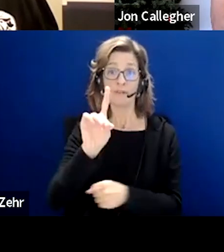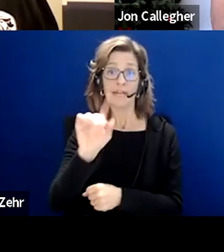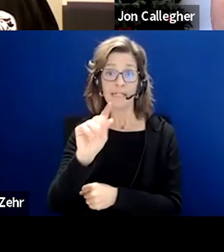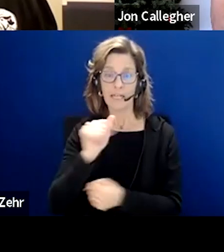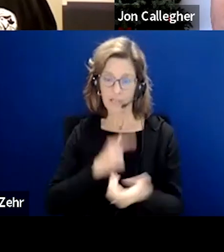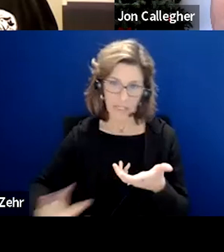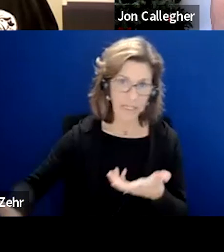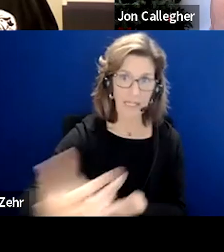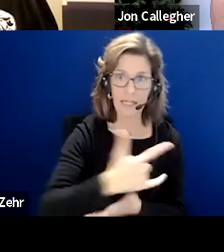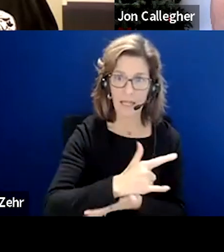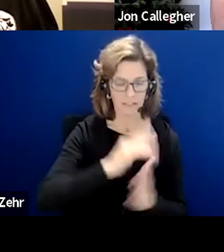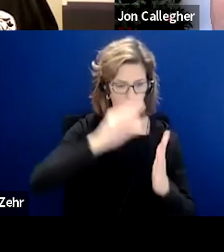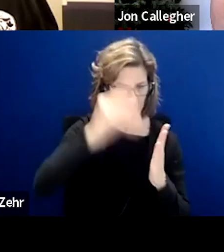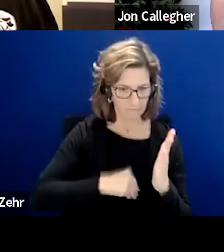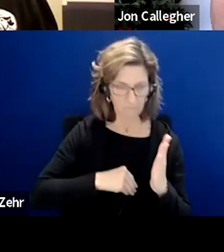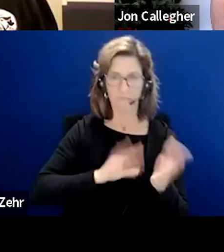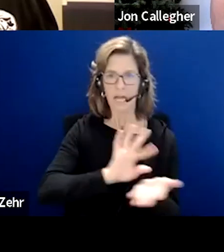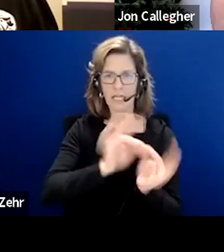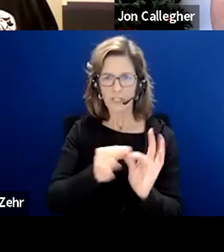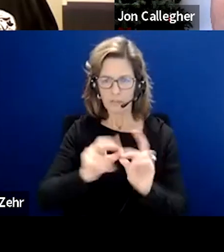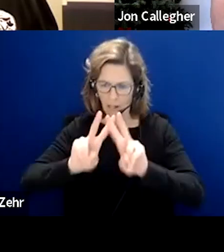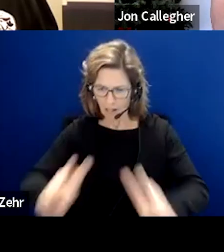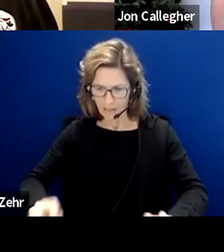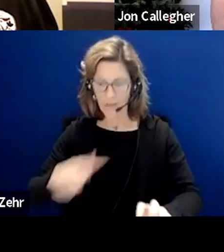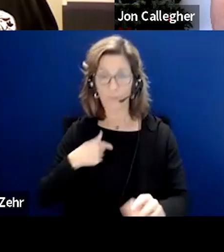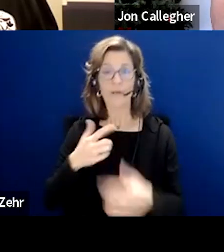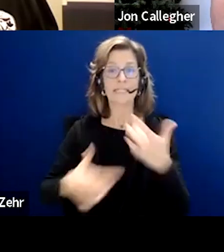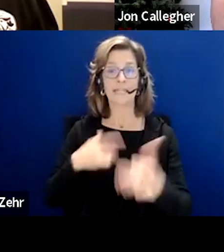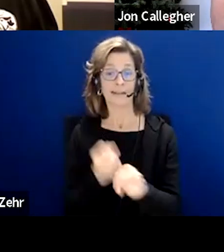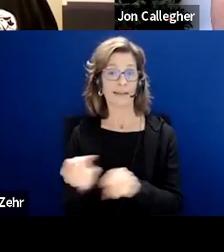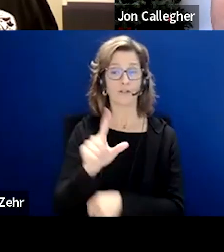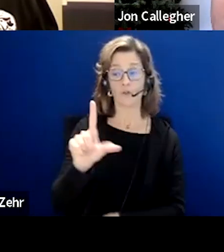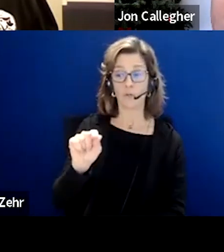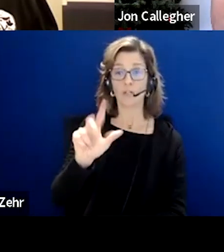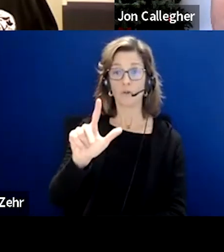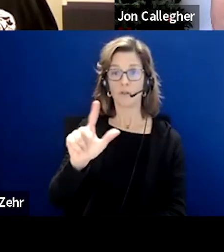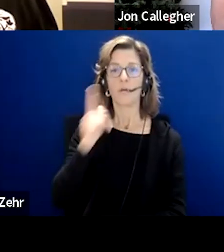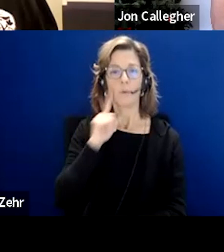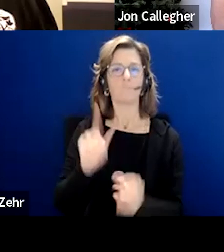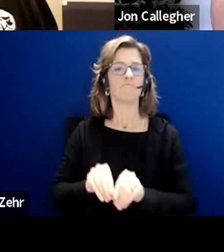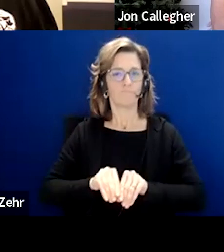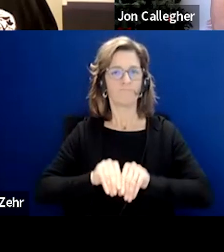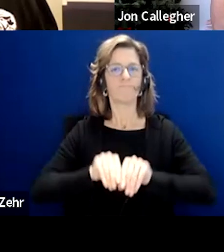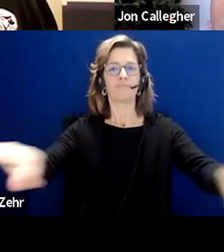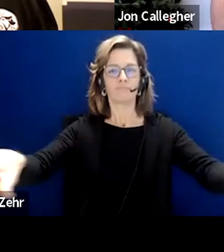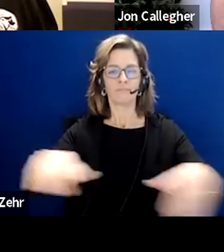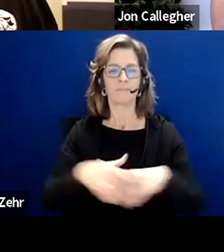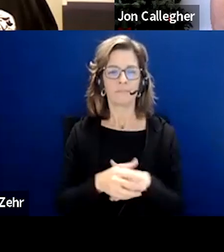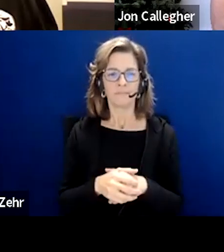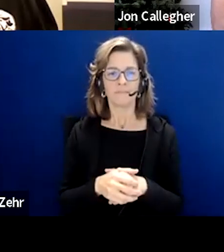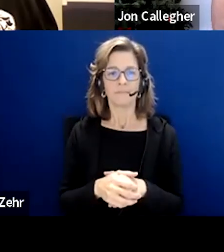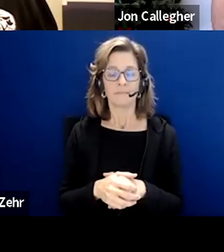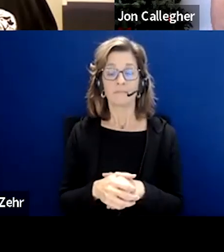release it at some point next year, the full report. This was a 25 or more